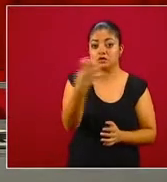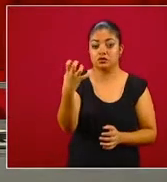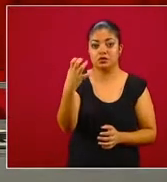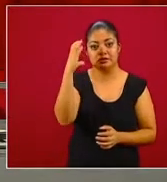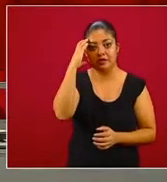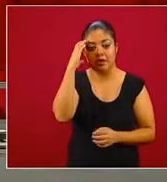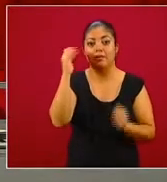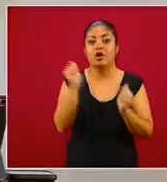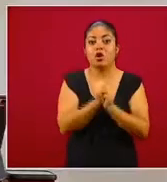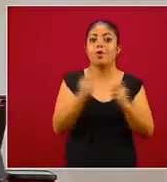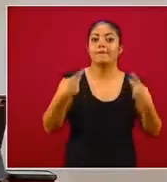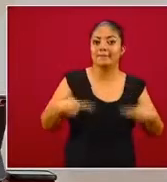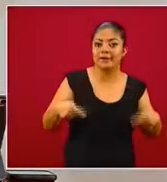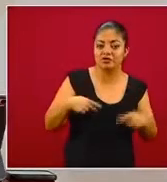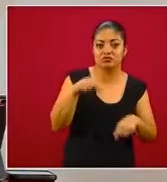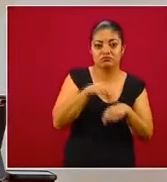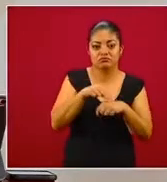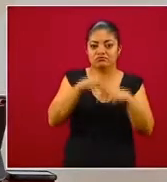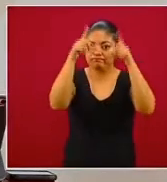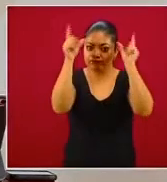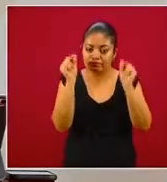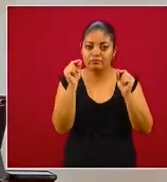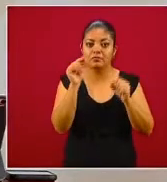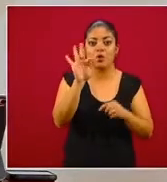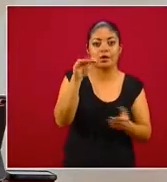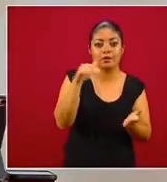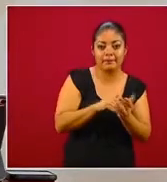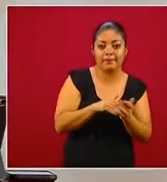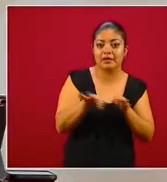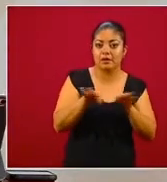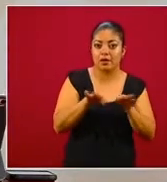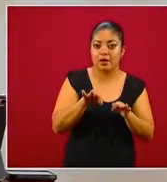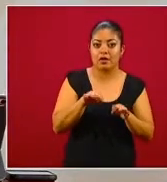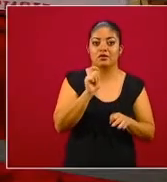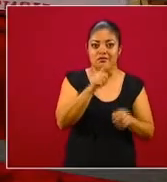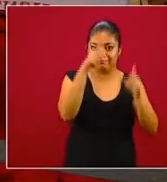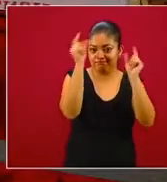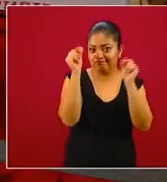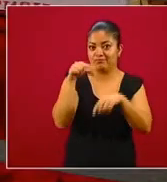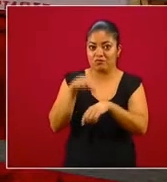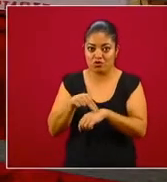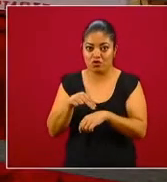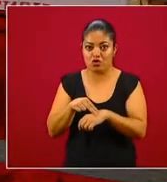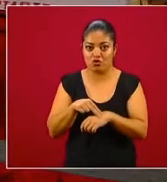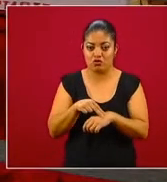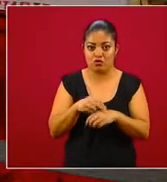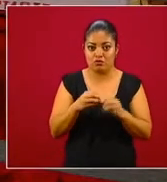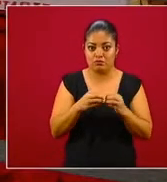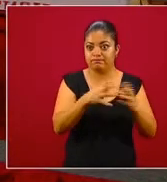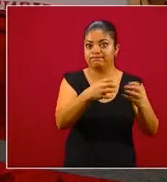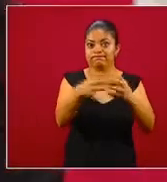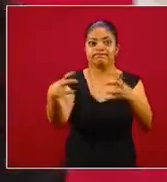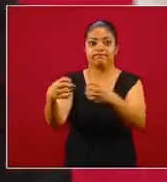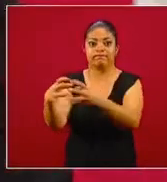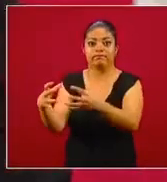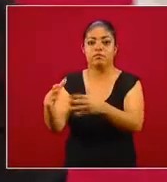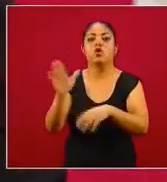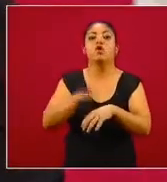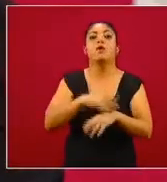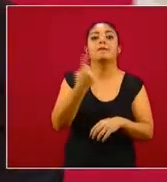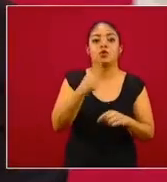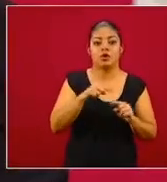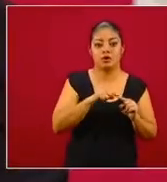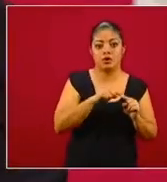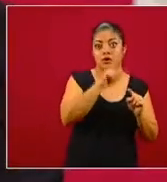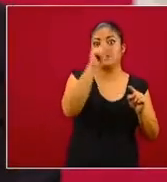con with personal, con contratación de people 40,000 with trabajadores para health poder professionals, mantener with esto. ventilators, Porque and we've el hired more aplanar health la curva, el professionals